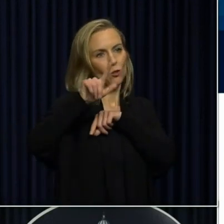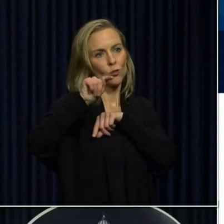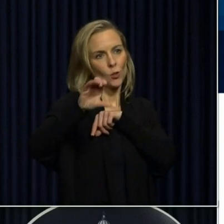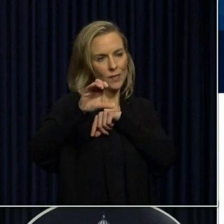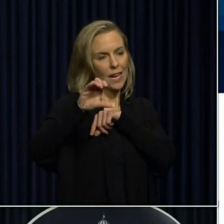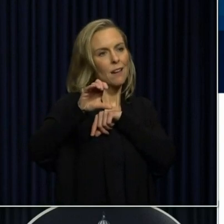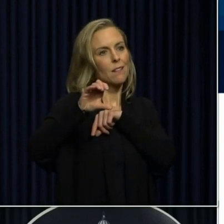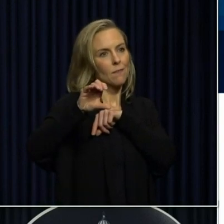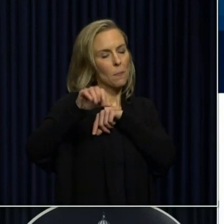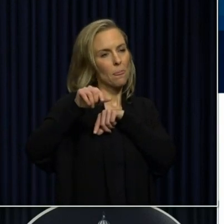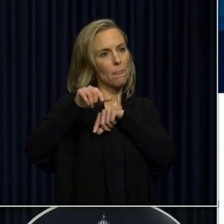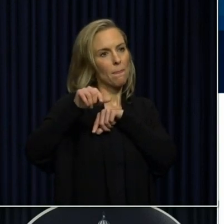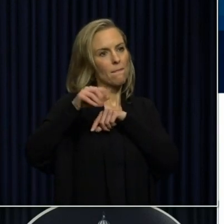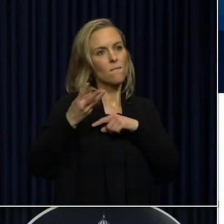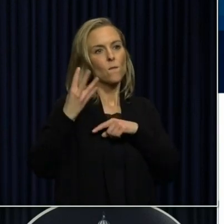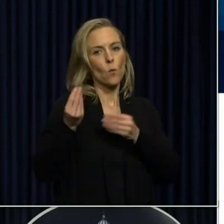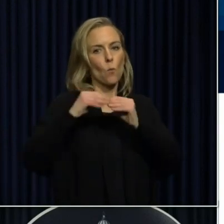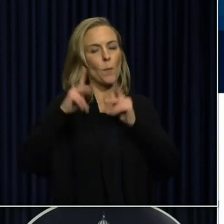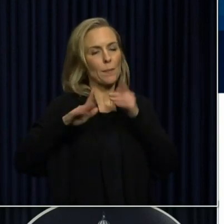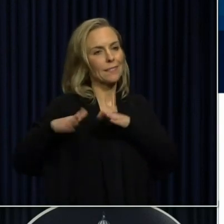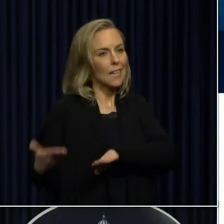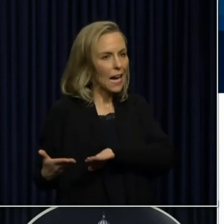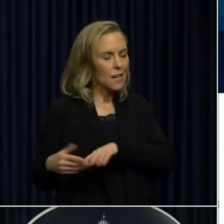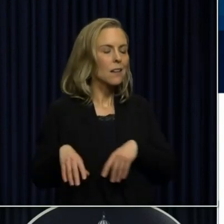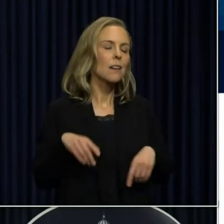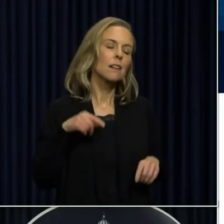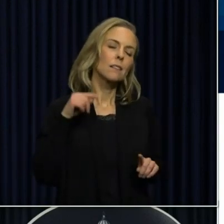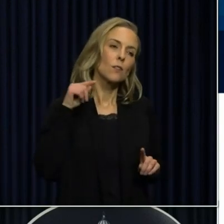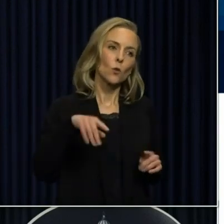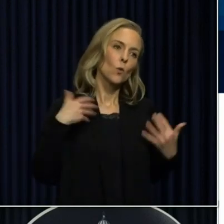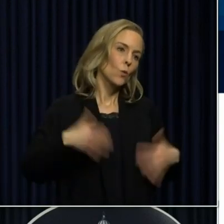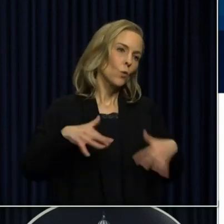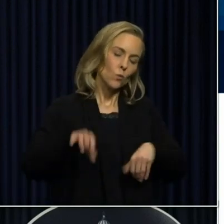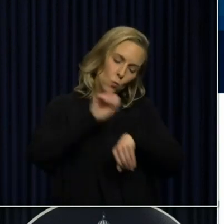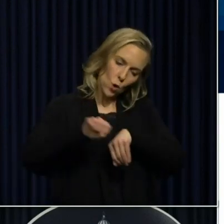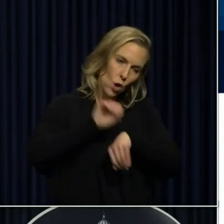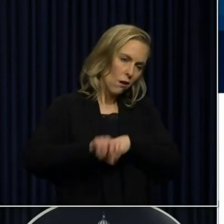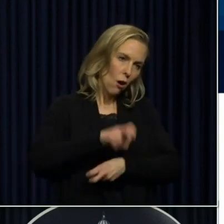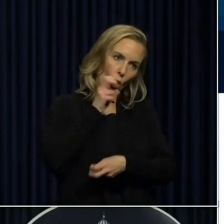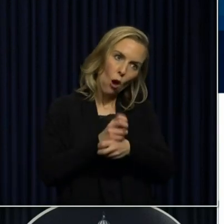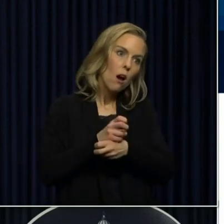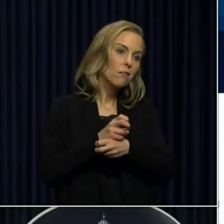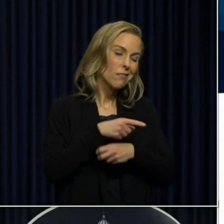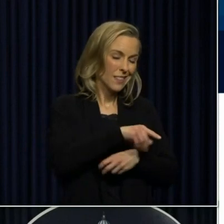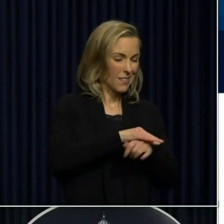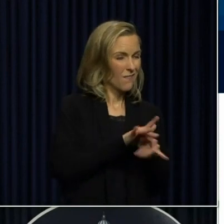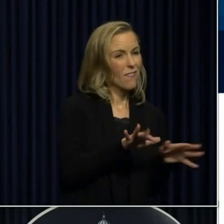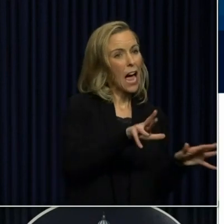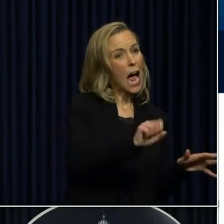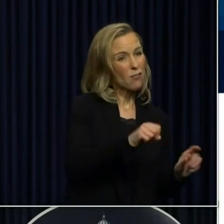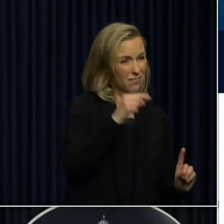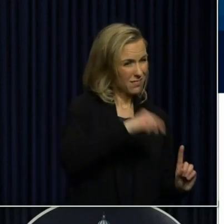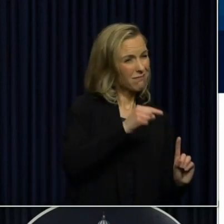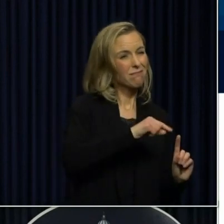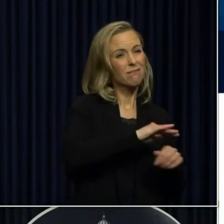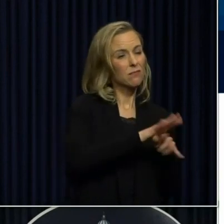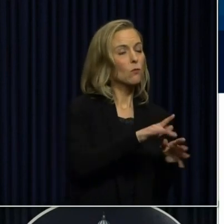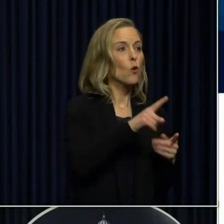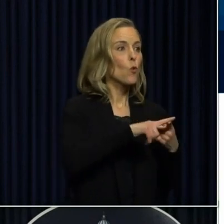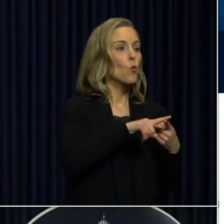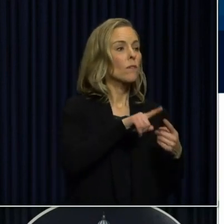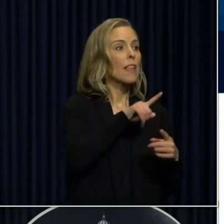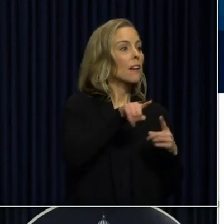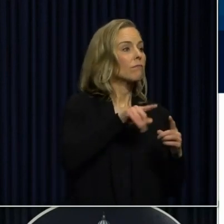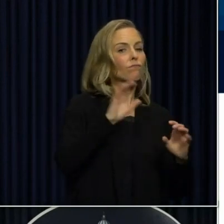facilities. Those that work with them are working incredibly hard, but that's what this virus is. It comes for our most